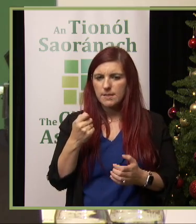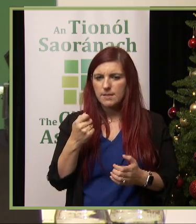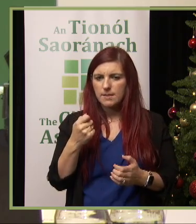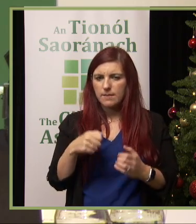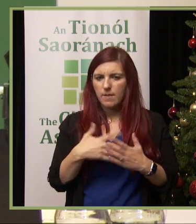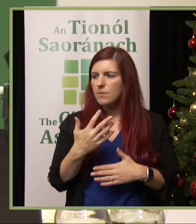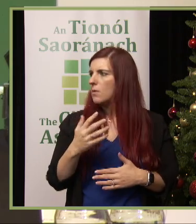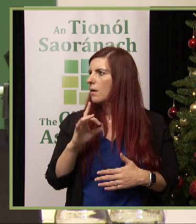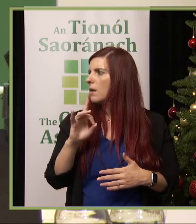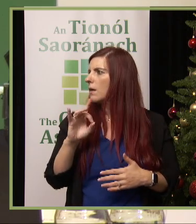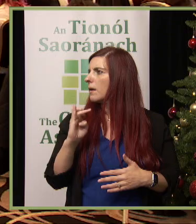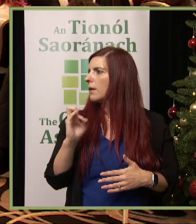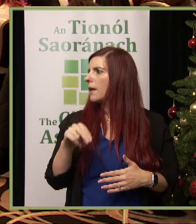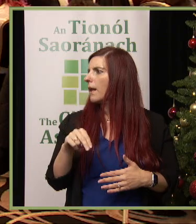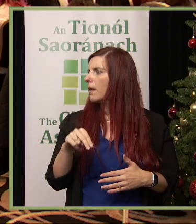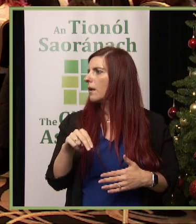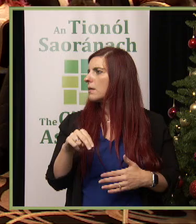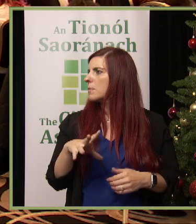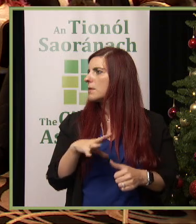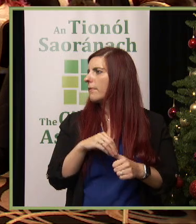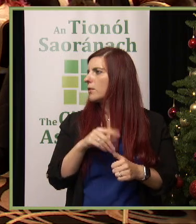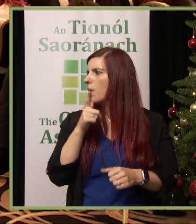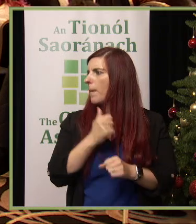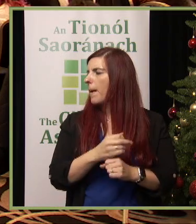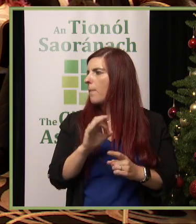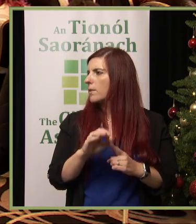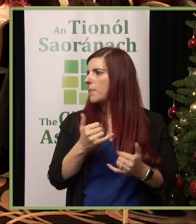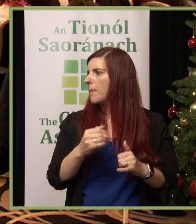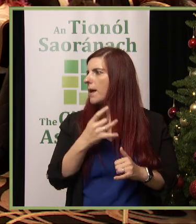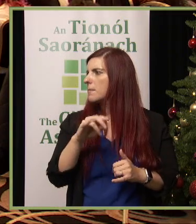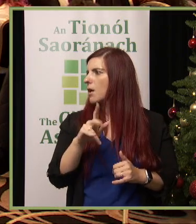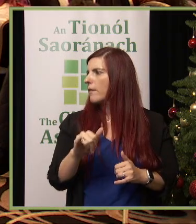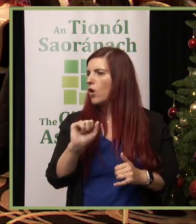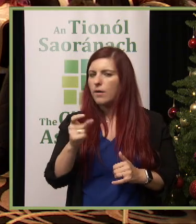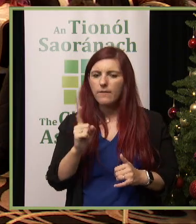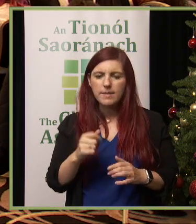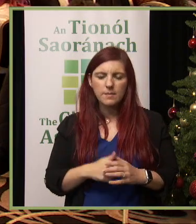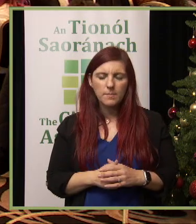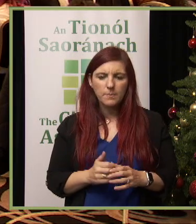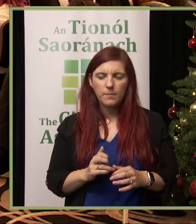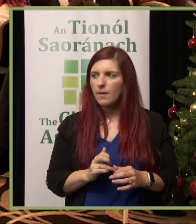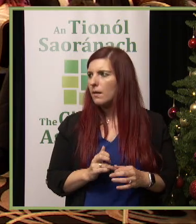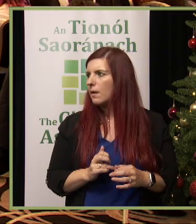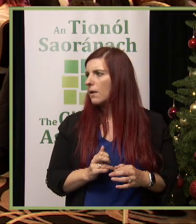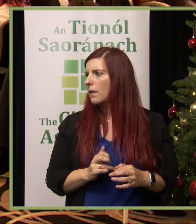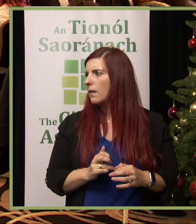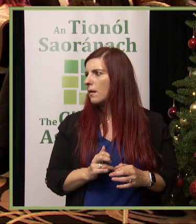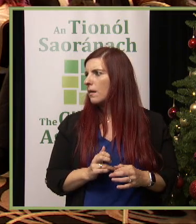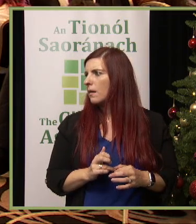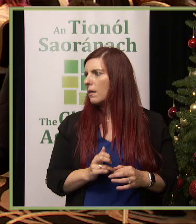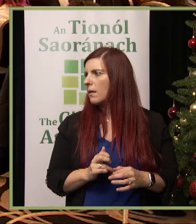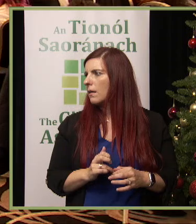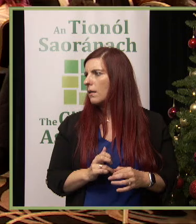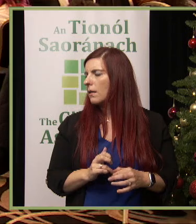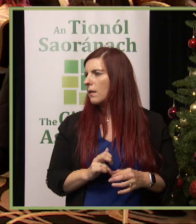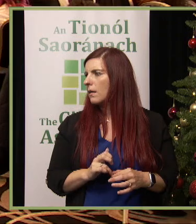So Kenneth, you have something to say specifically to that point, and then we might ask Mary to come in. Yeah. Citizens, what about